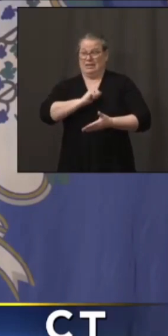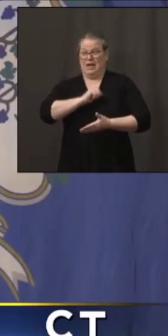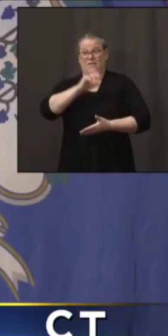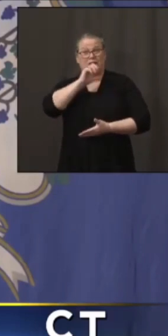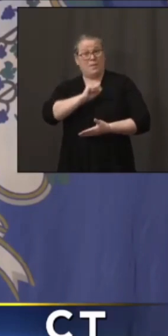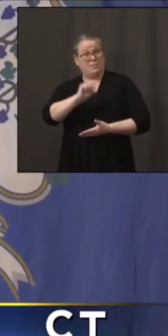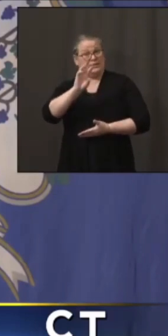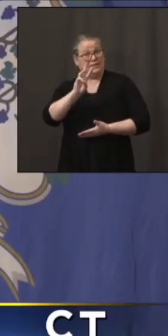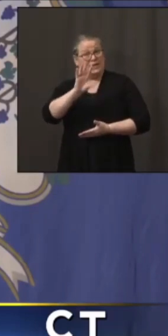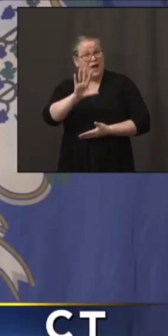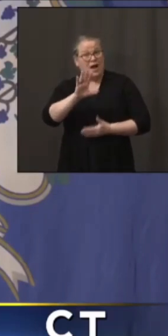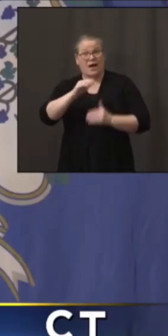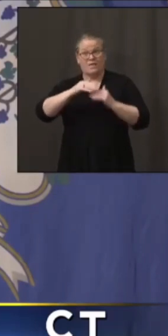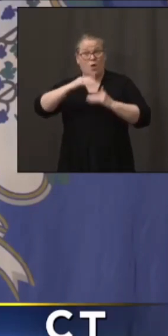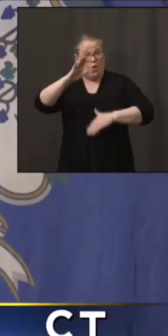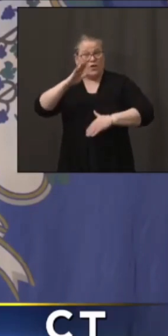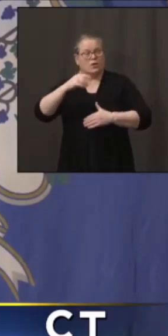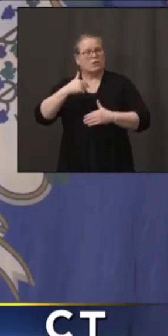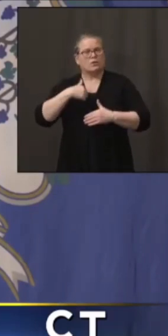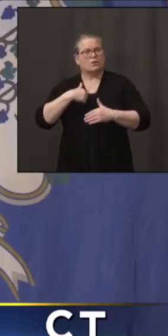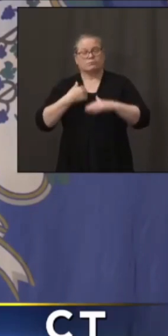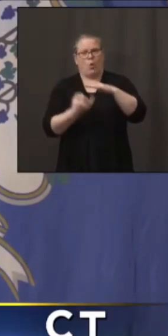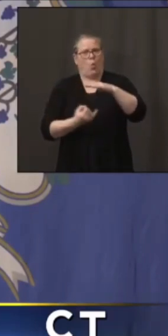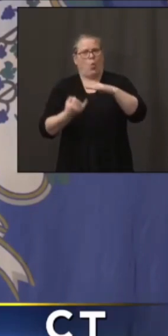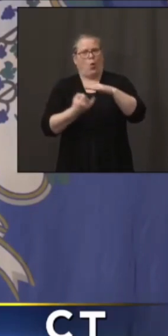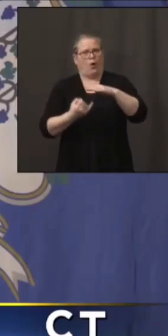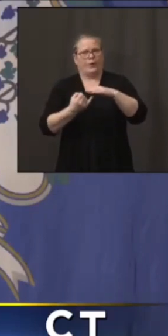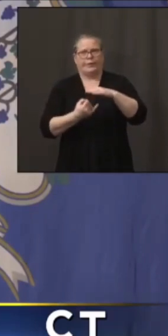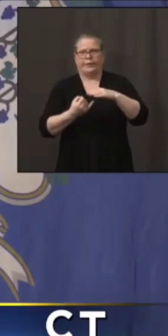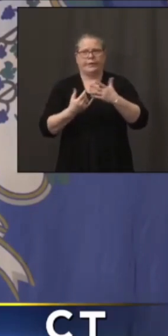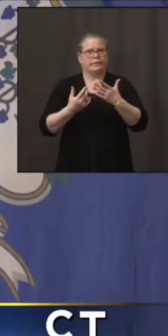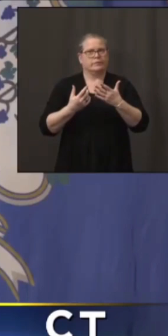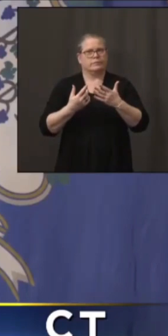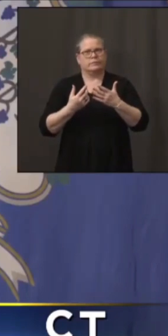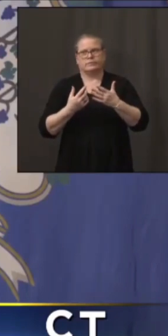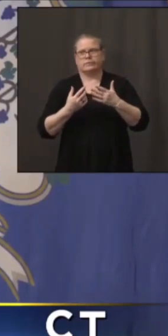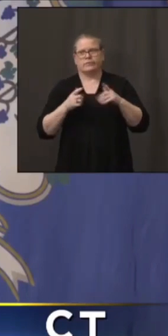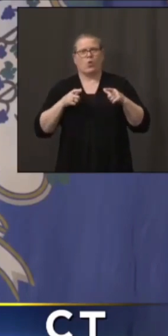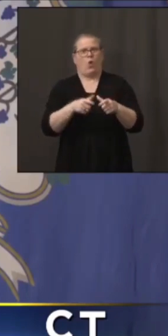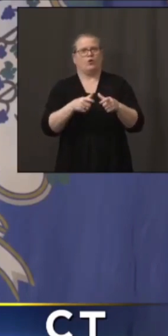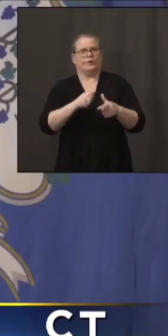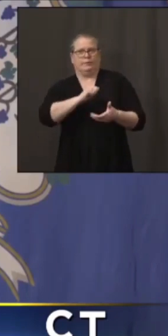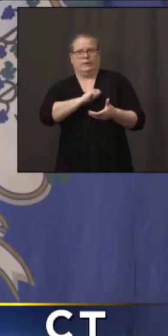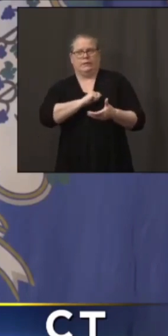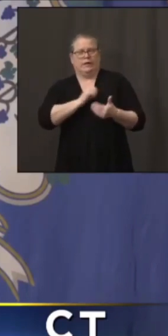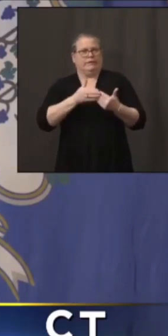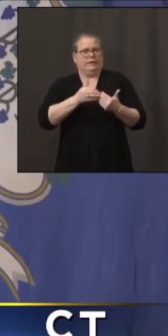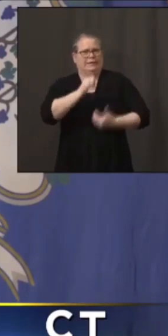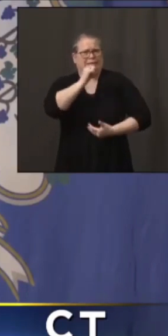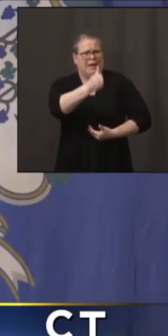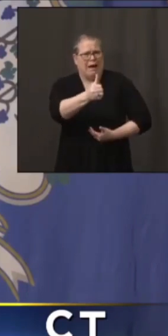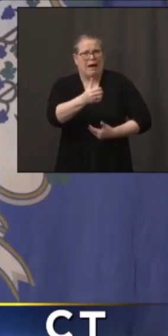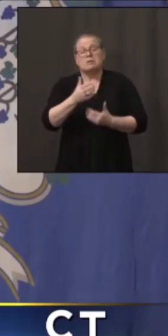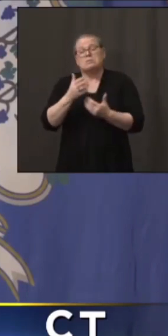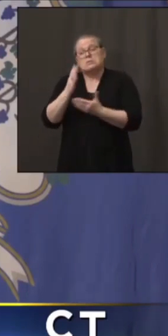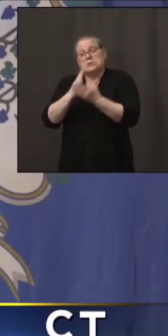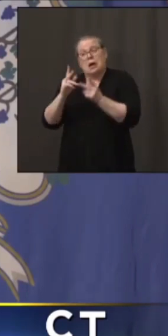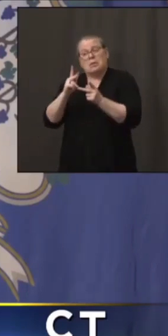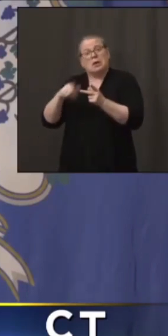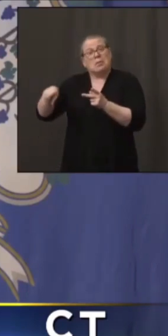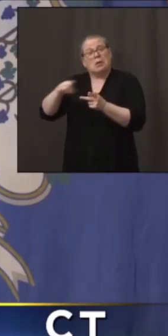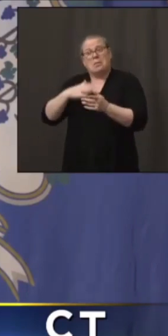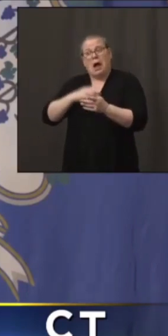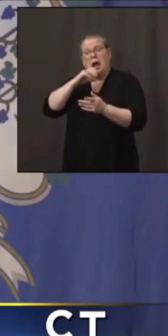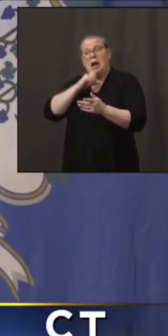over. I can't quarantine very well, but a lot of folks my age group are a little better positioned to be able to quarantine. And there are an awful lot